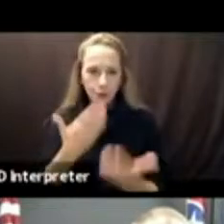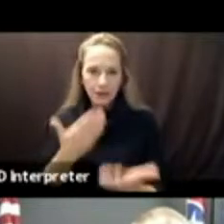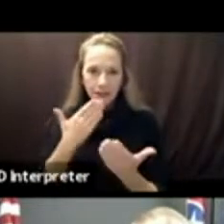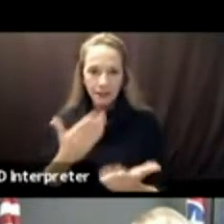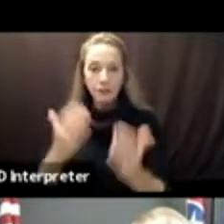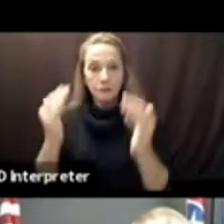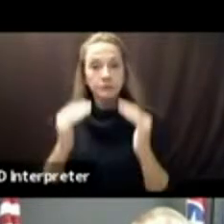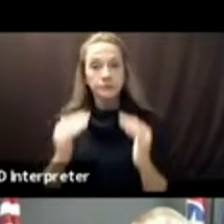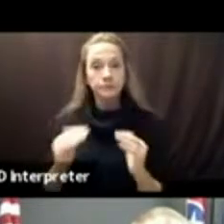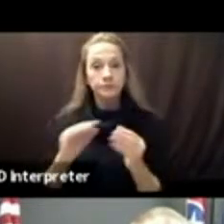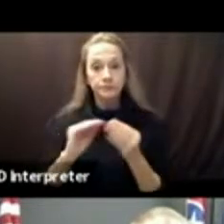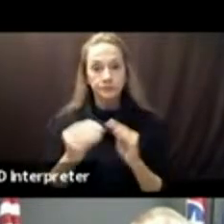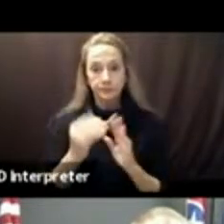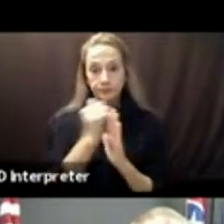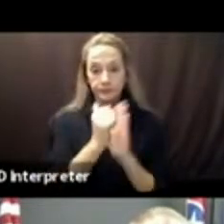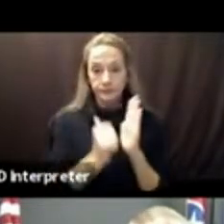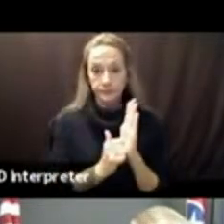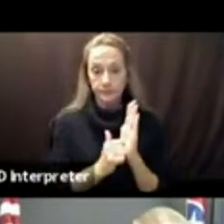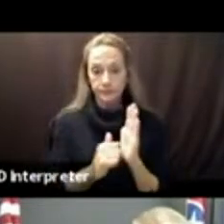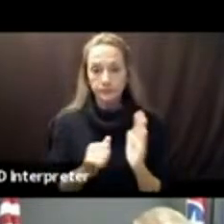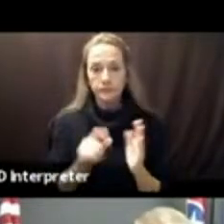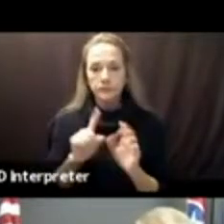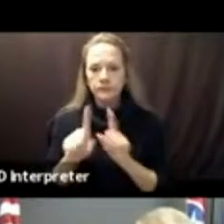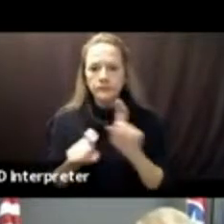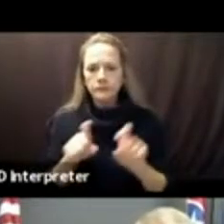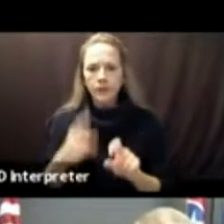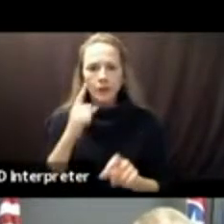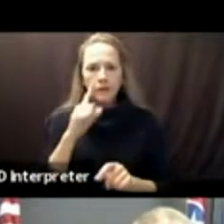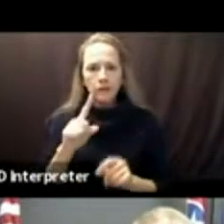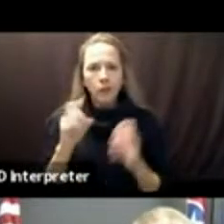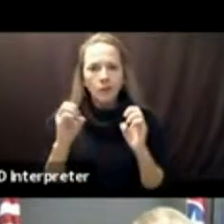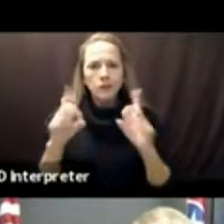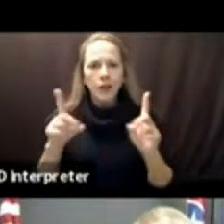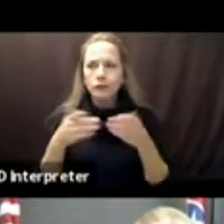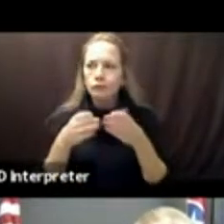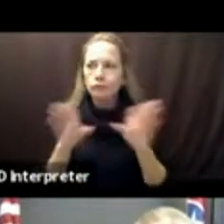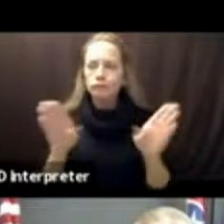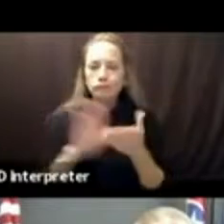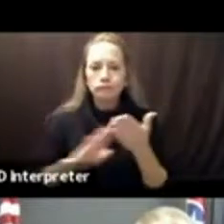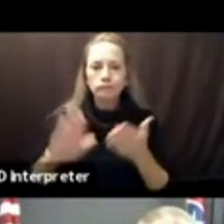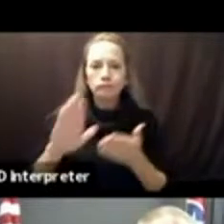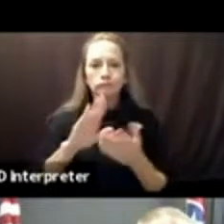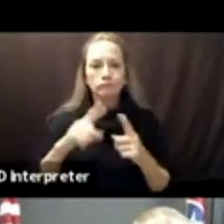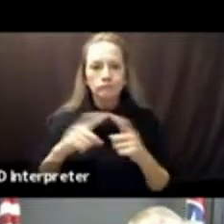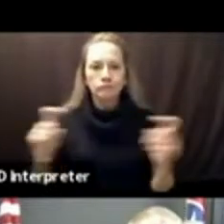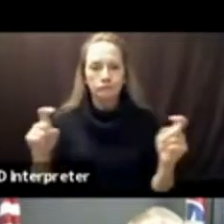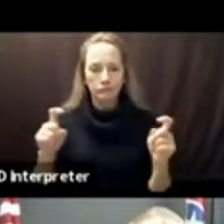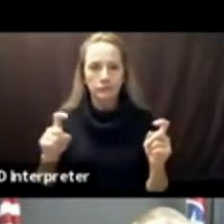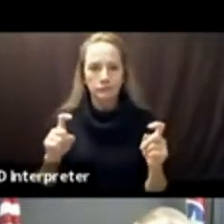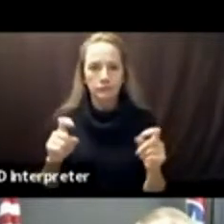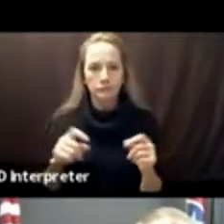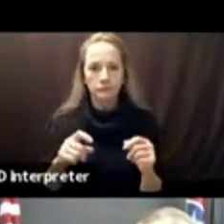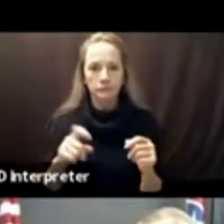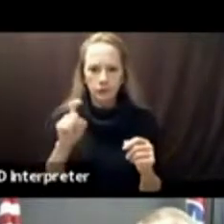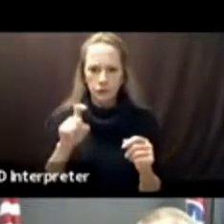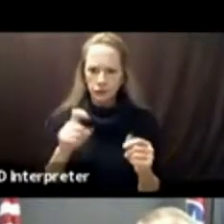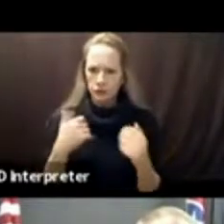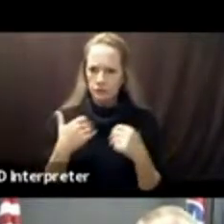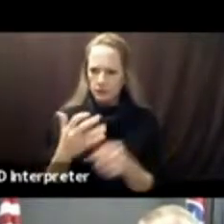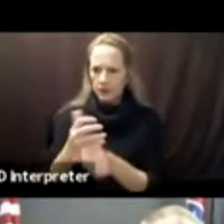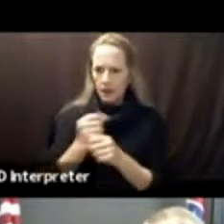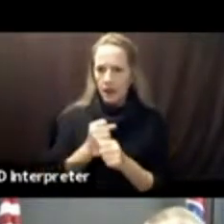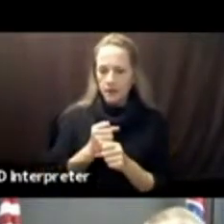Next item in the agenda is questions for educational institutions, and we have presentations that we should have